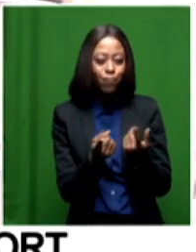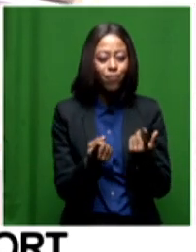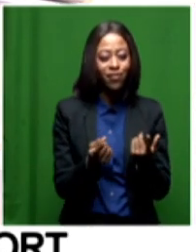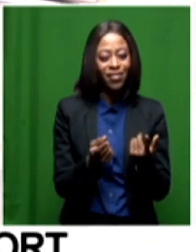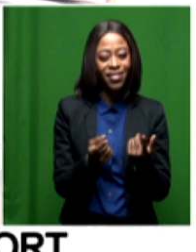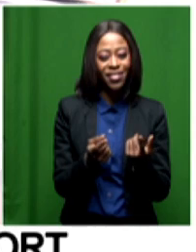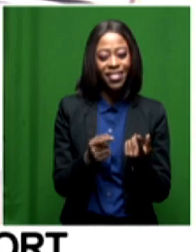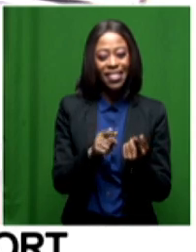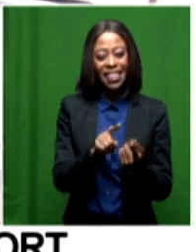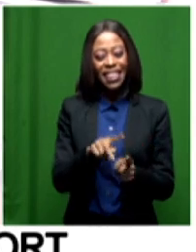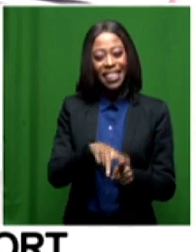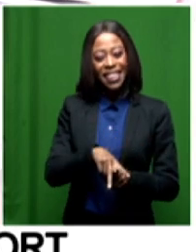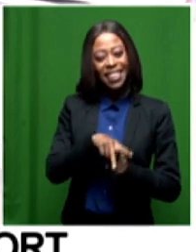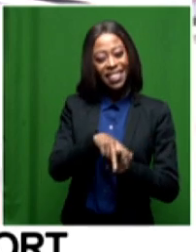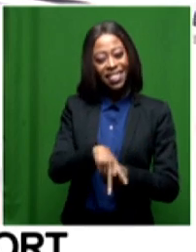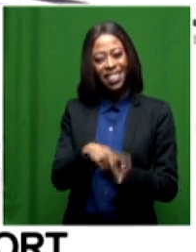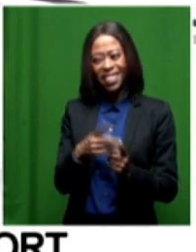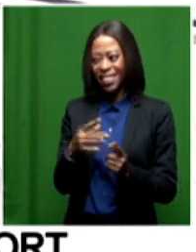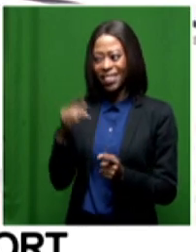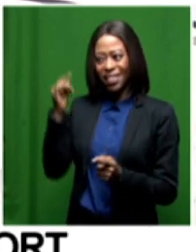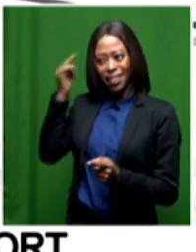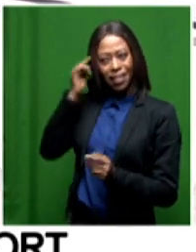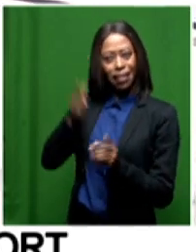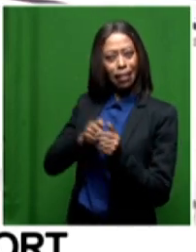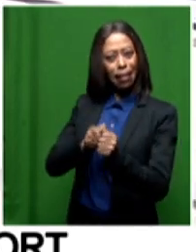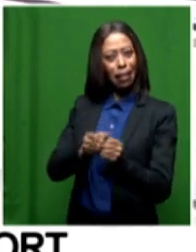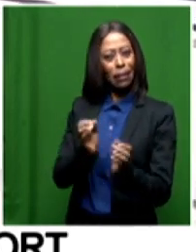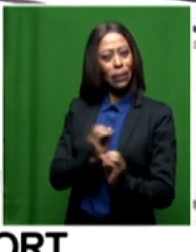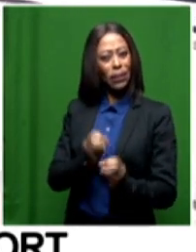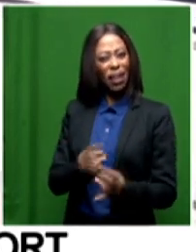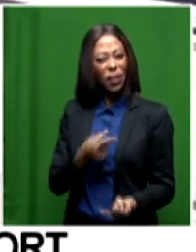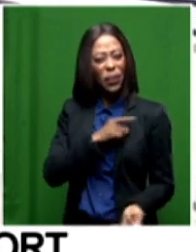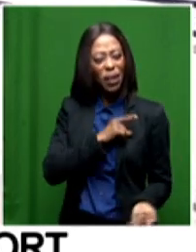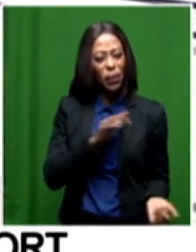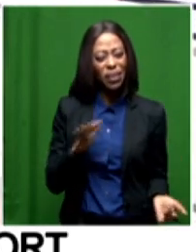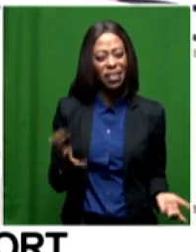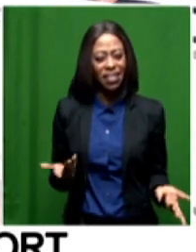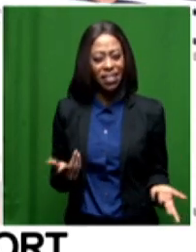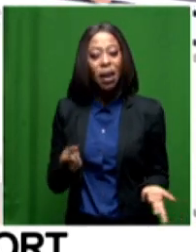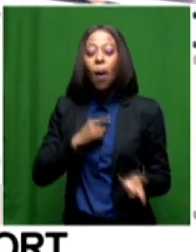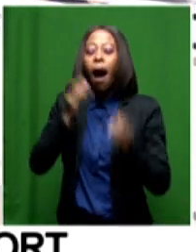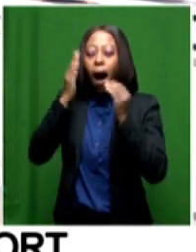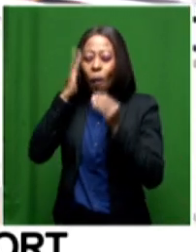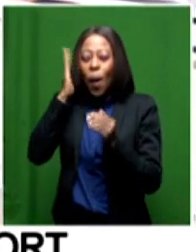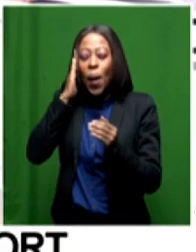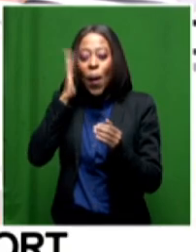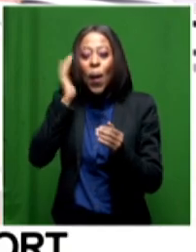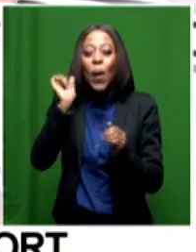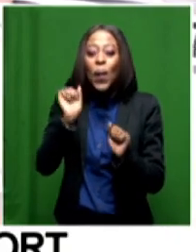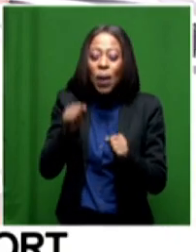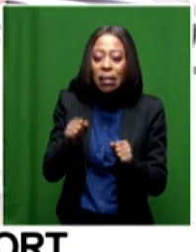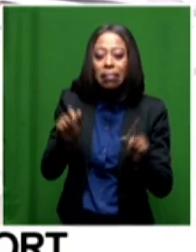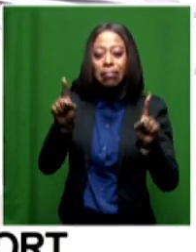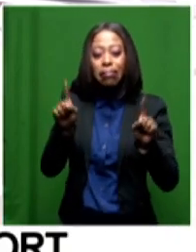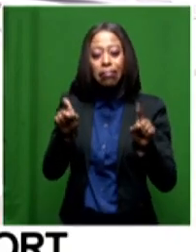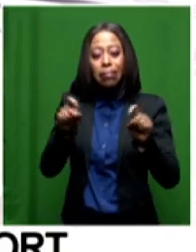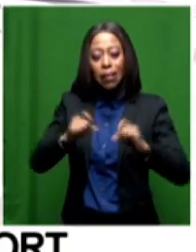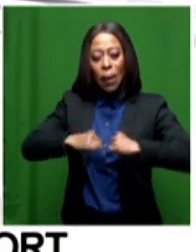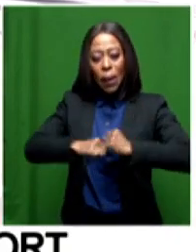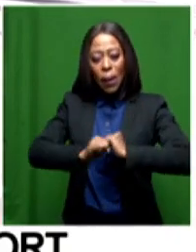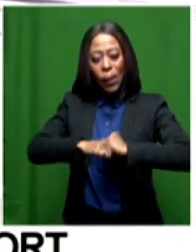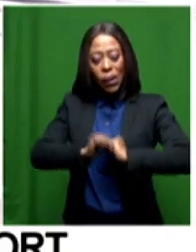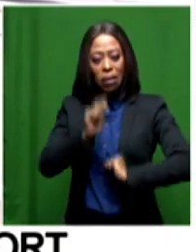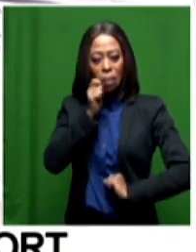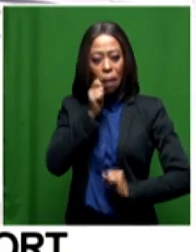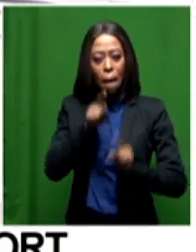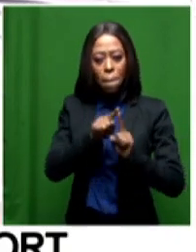of the prancing horse, why are they not leading this moment in the championship? As we know as well that the principal is an engine man, but